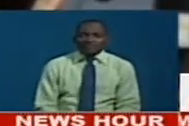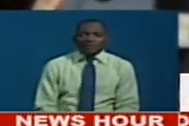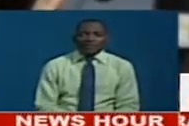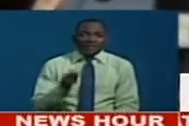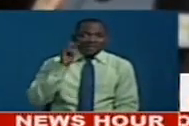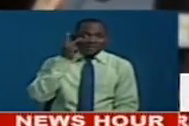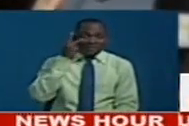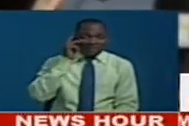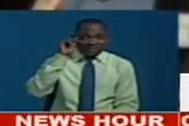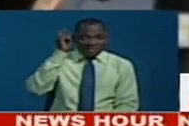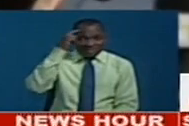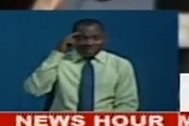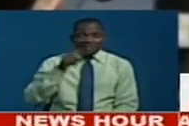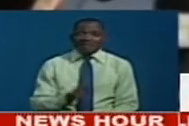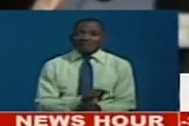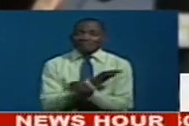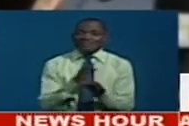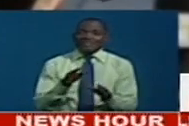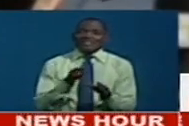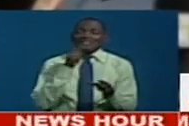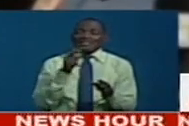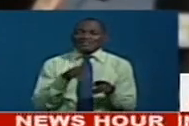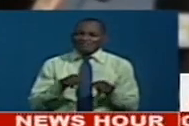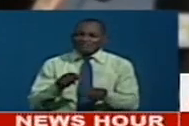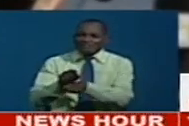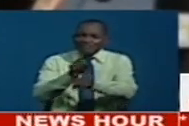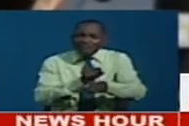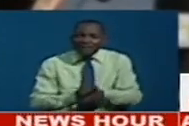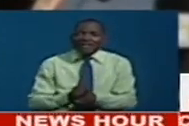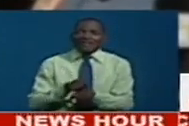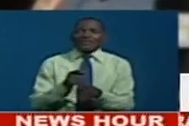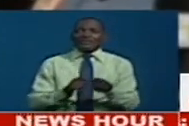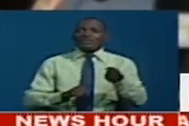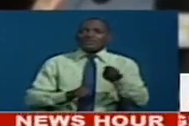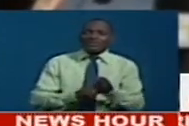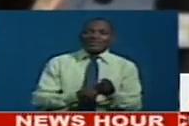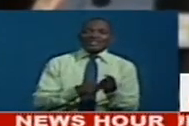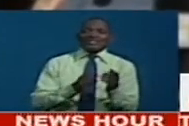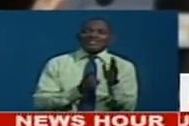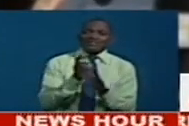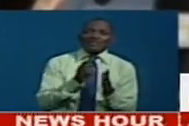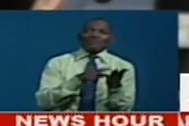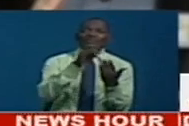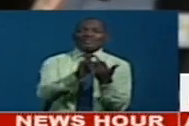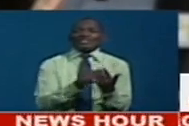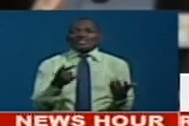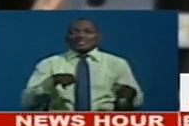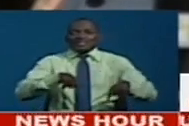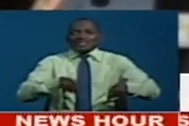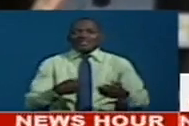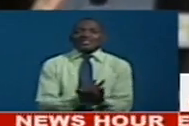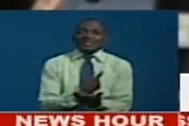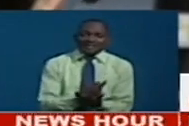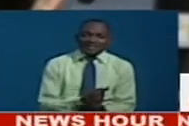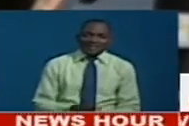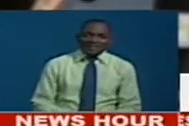Korean government would not save its effort to support the development project in Ghana,